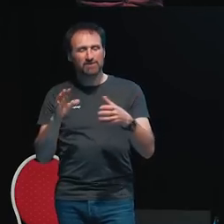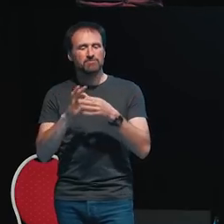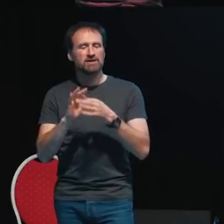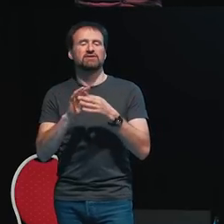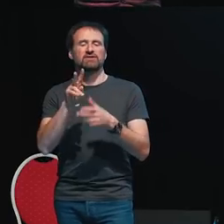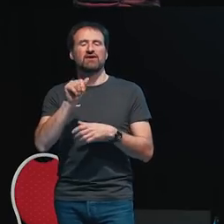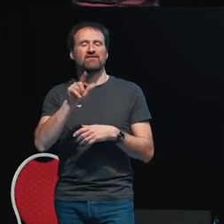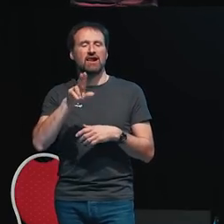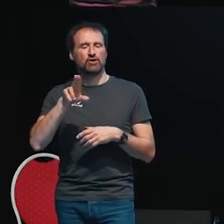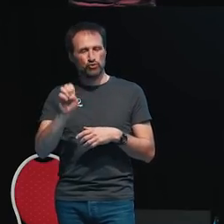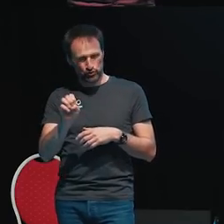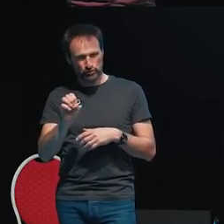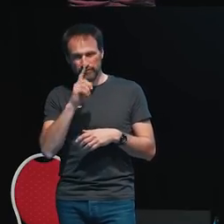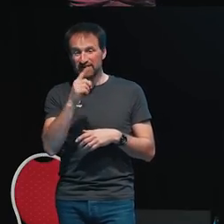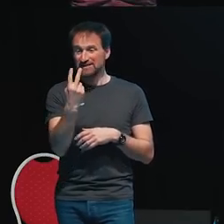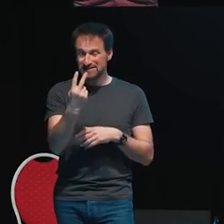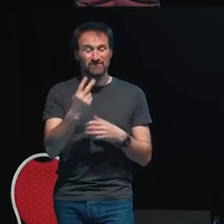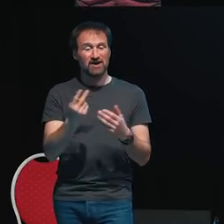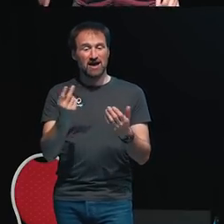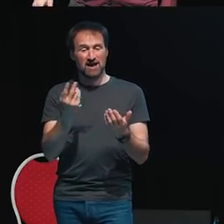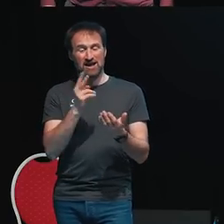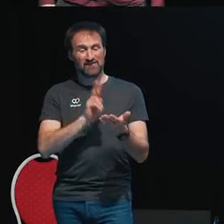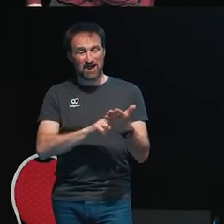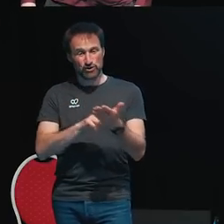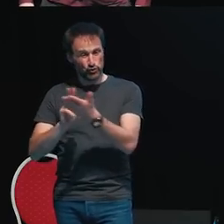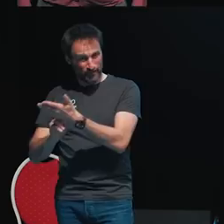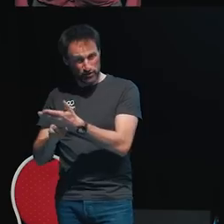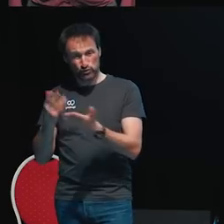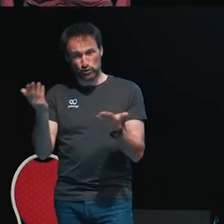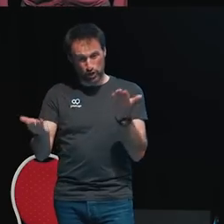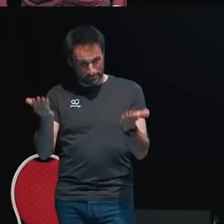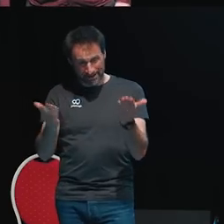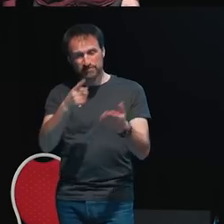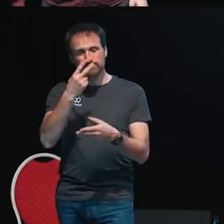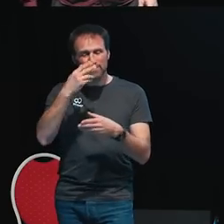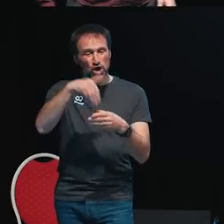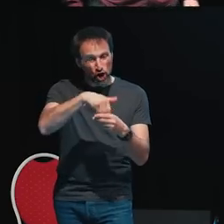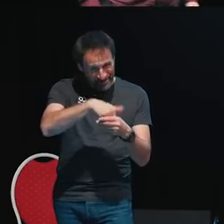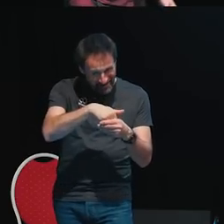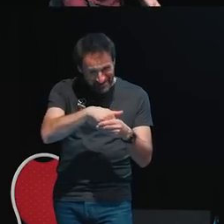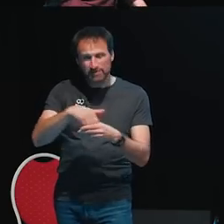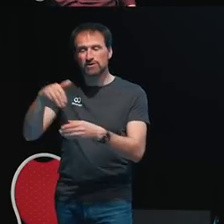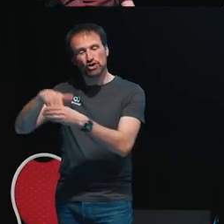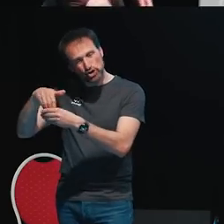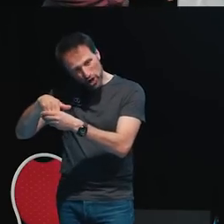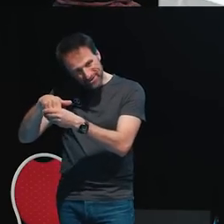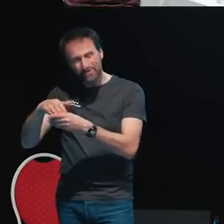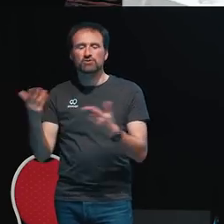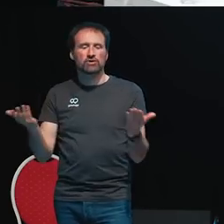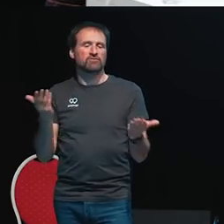at, if you compare 2 values, you look at the content, and you compare the content. And that's